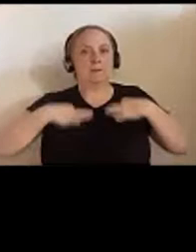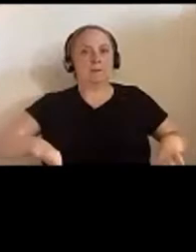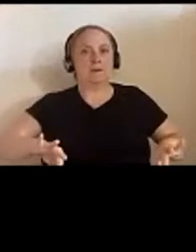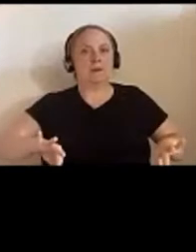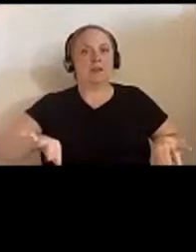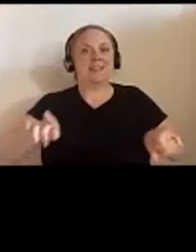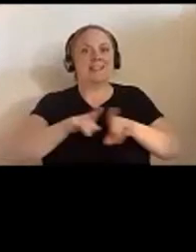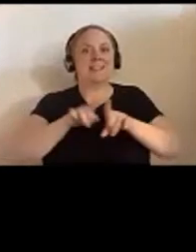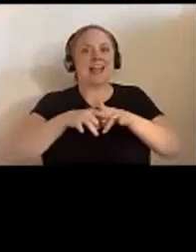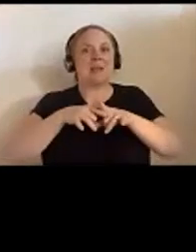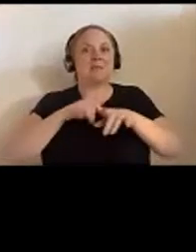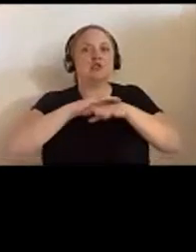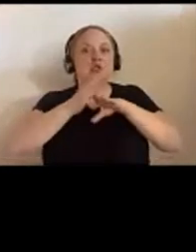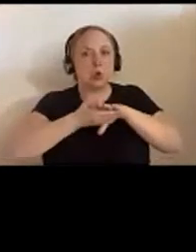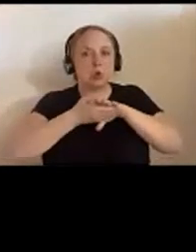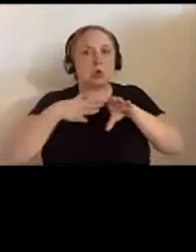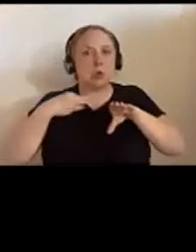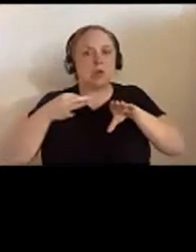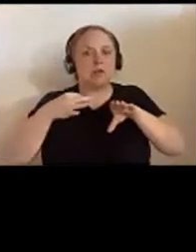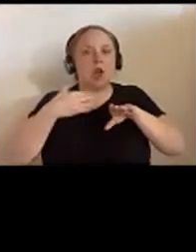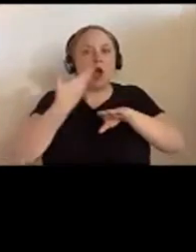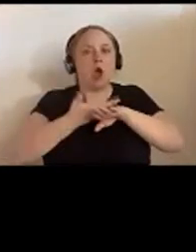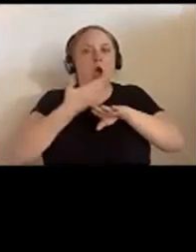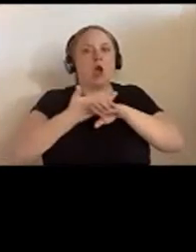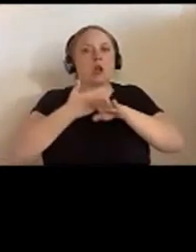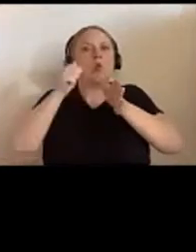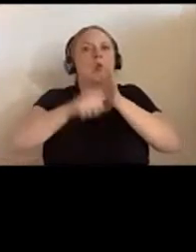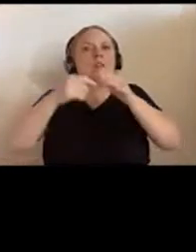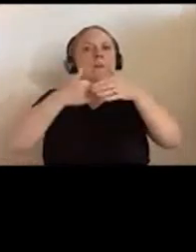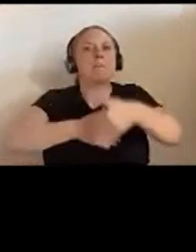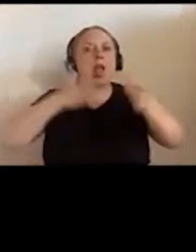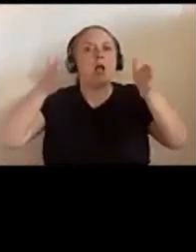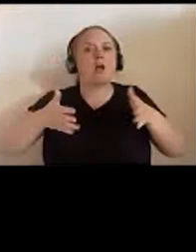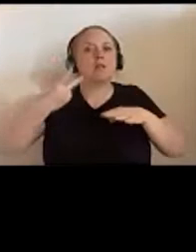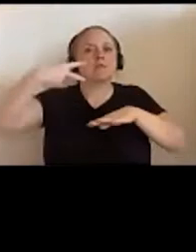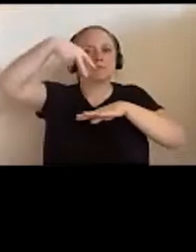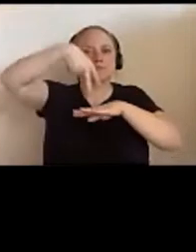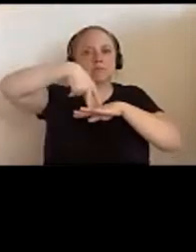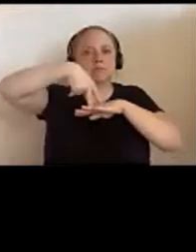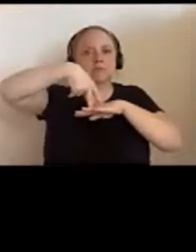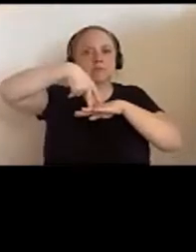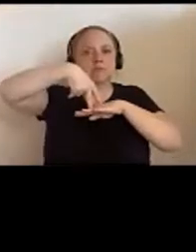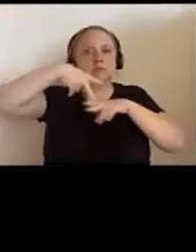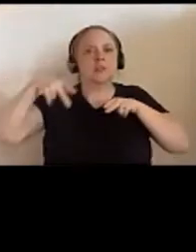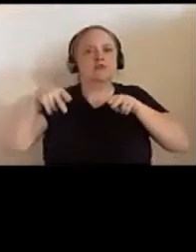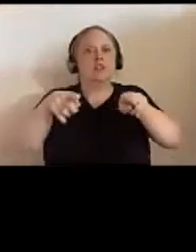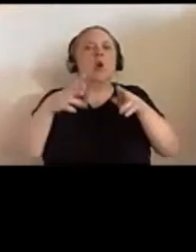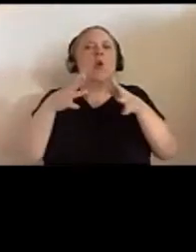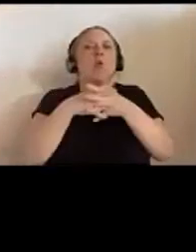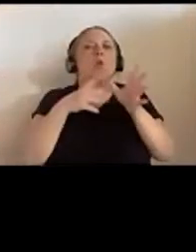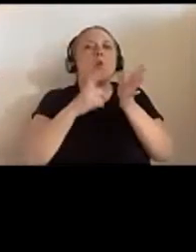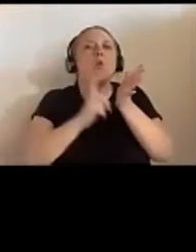white shoes on a wooden block in the middle of a street that happens to be Wall Street in New York